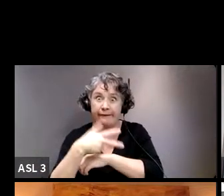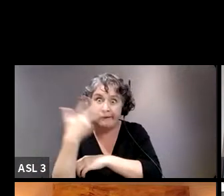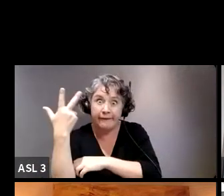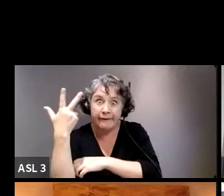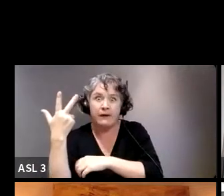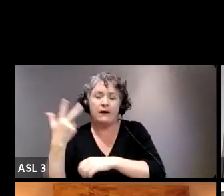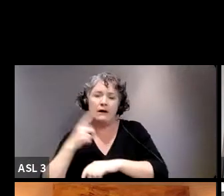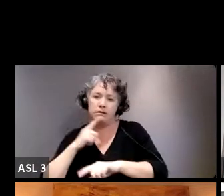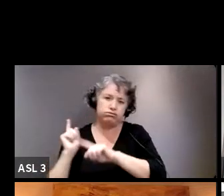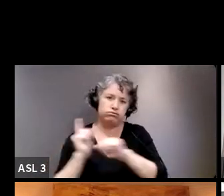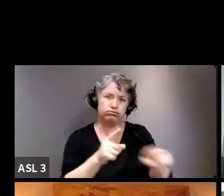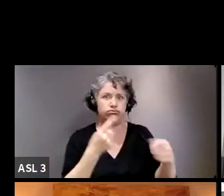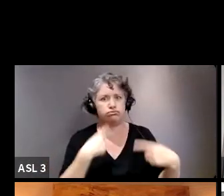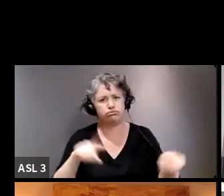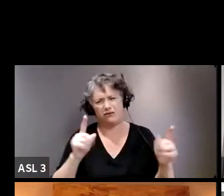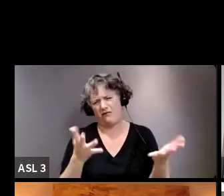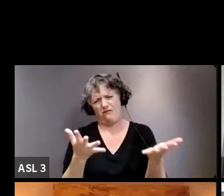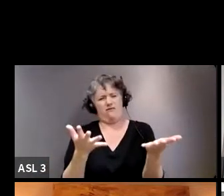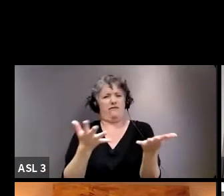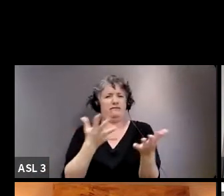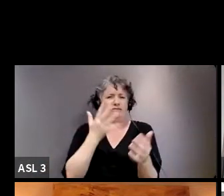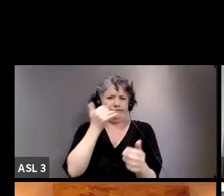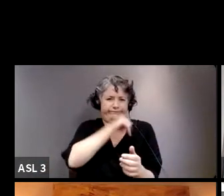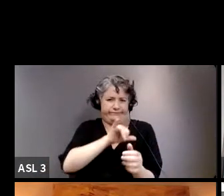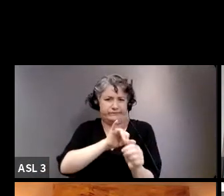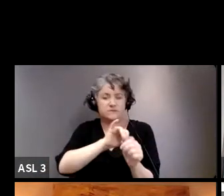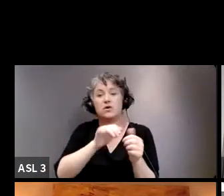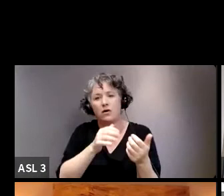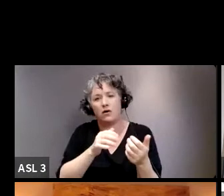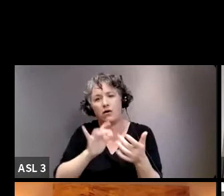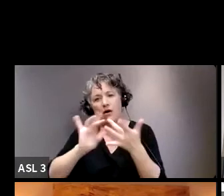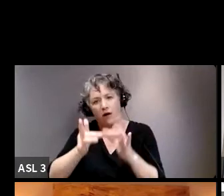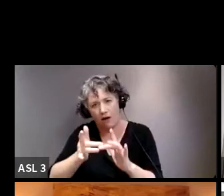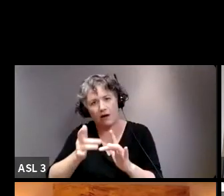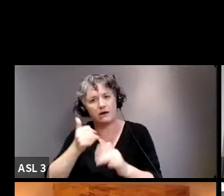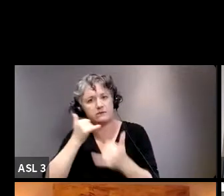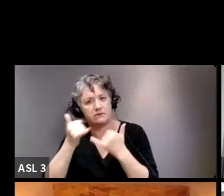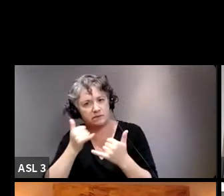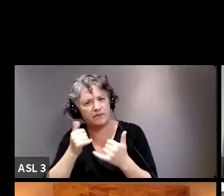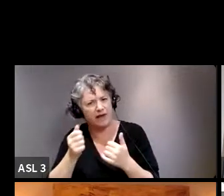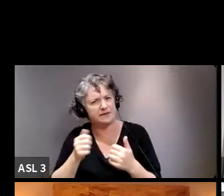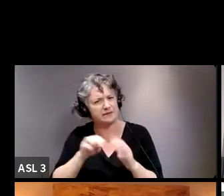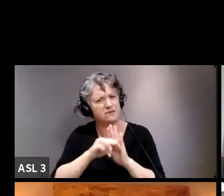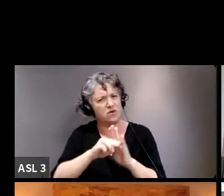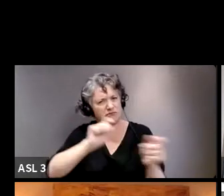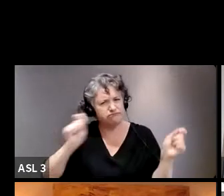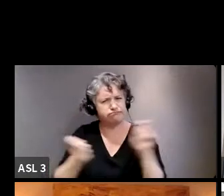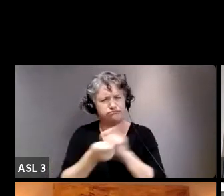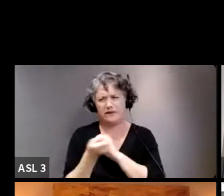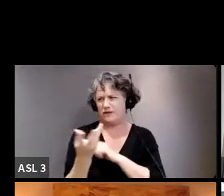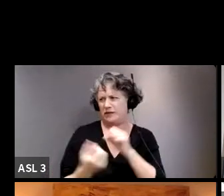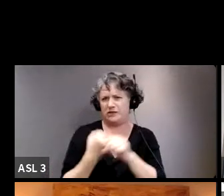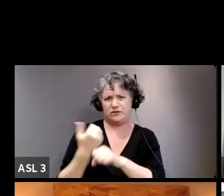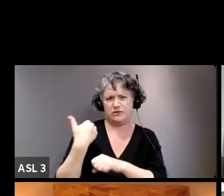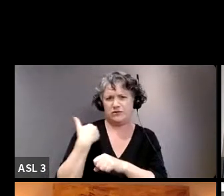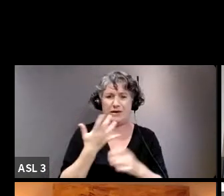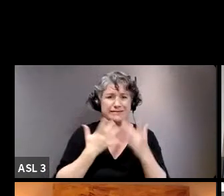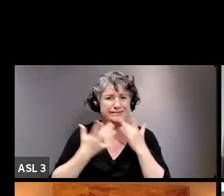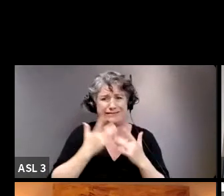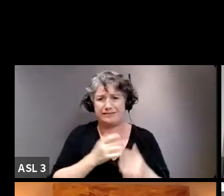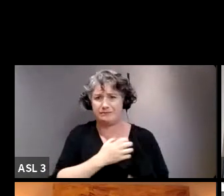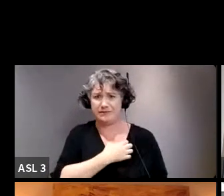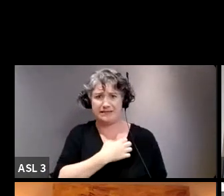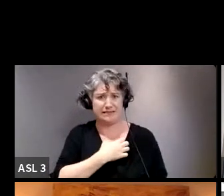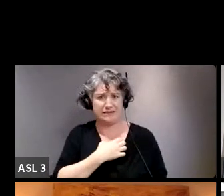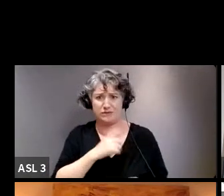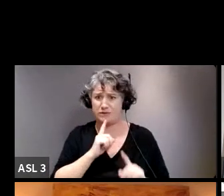altered our uh our our delivery model a few years ago to actually address the fact that we didn't have enough officers to respond to all those